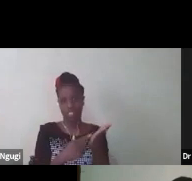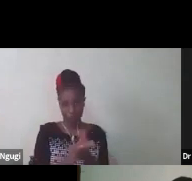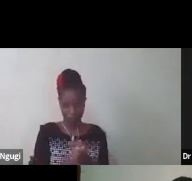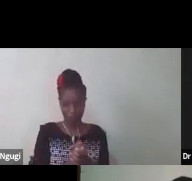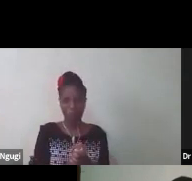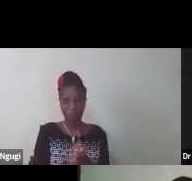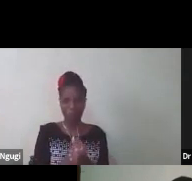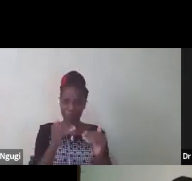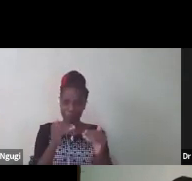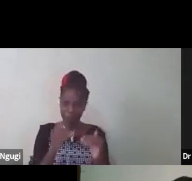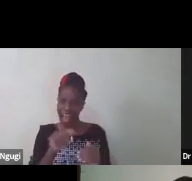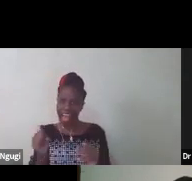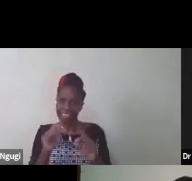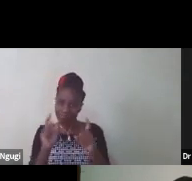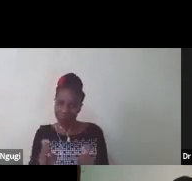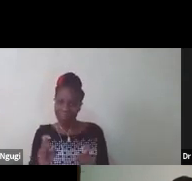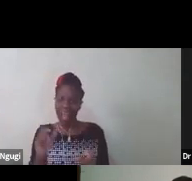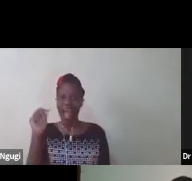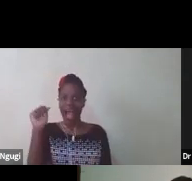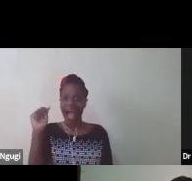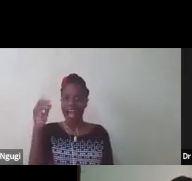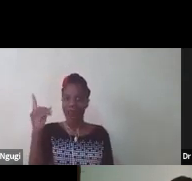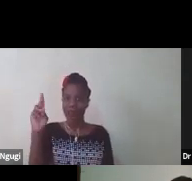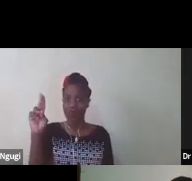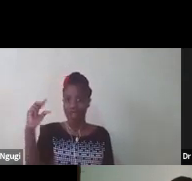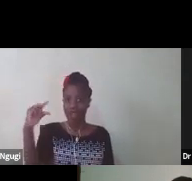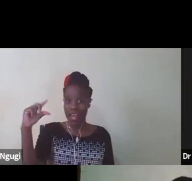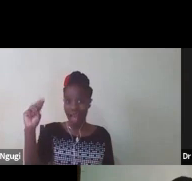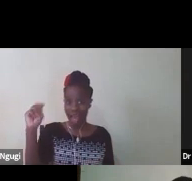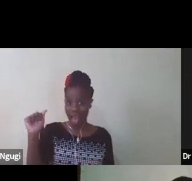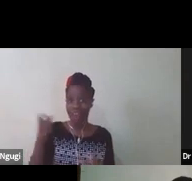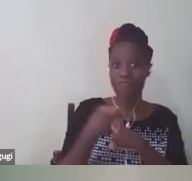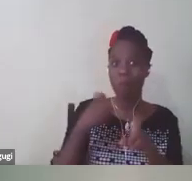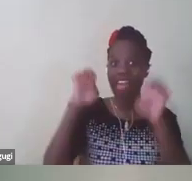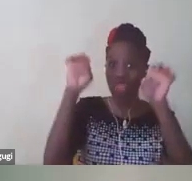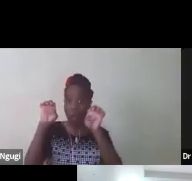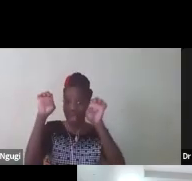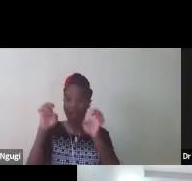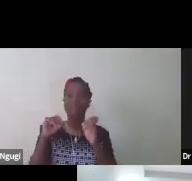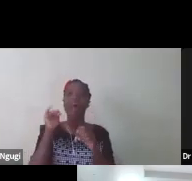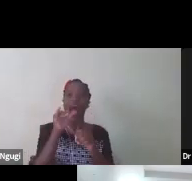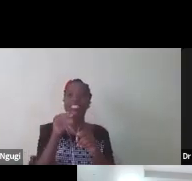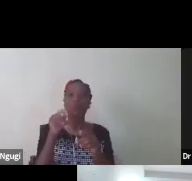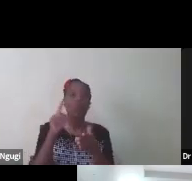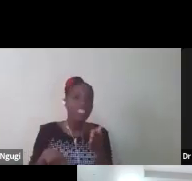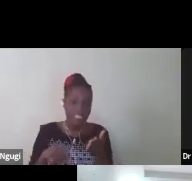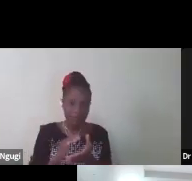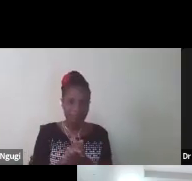is Adugna Chala, all the way in Ethiopia. And he just wants to raise a question